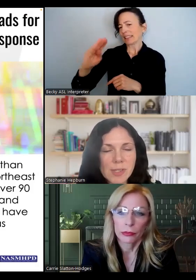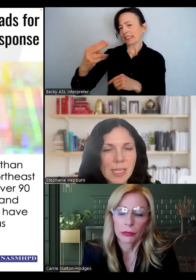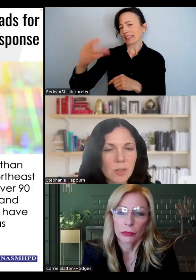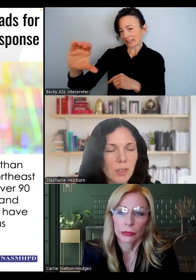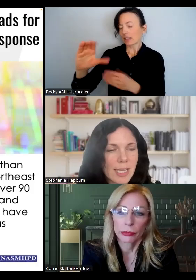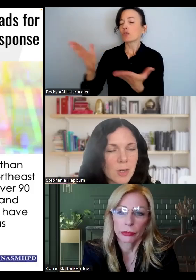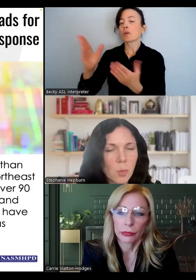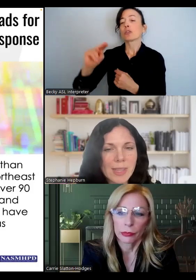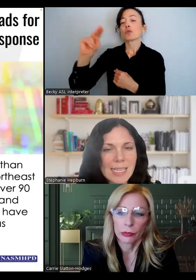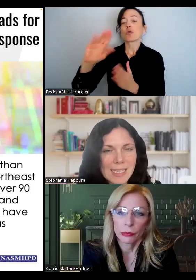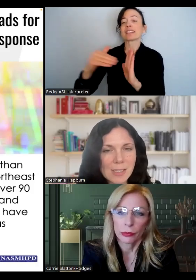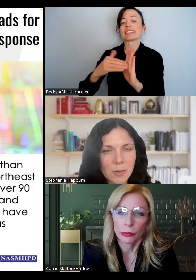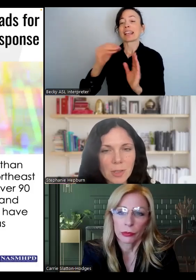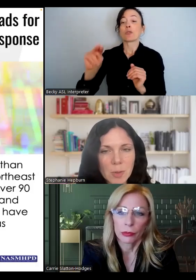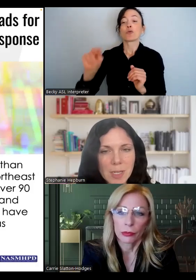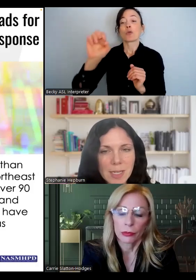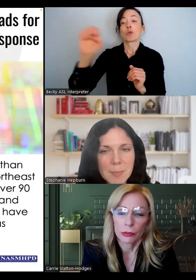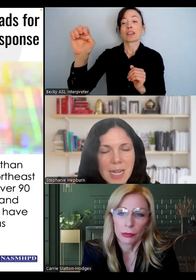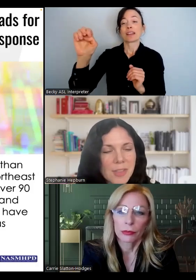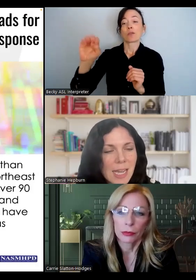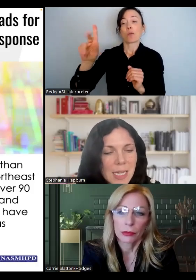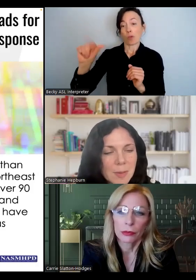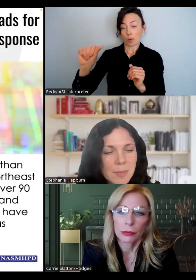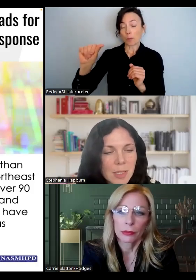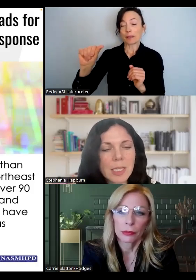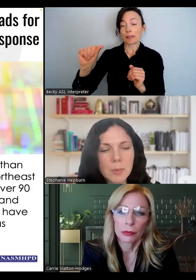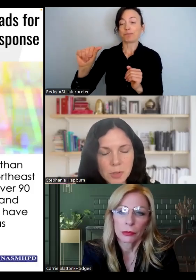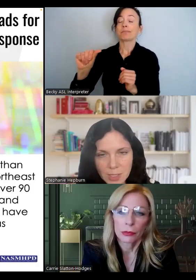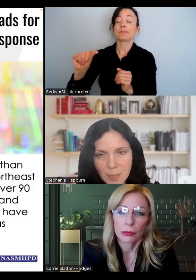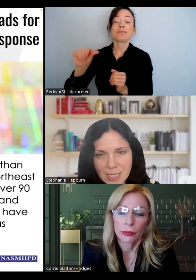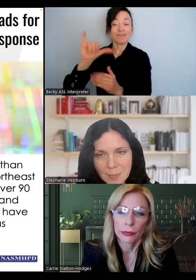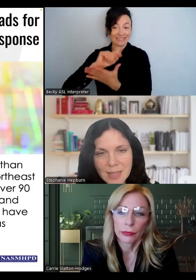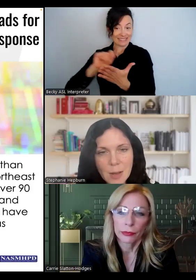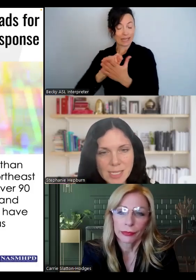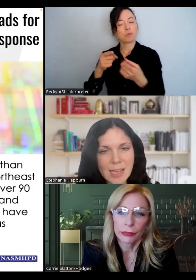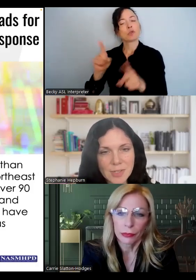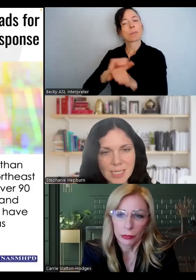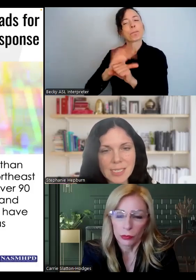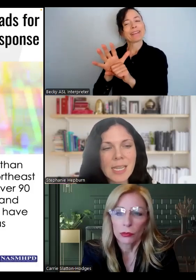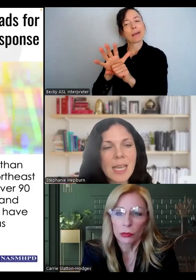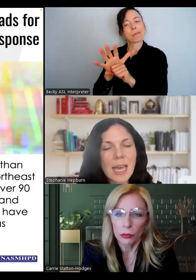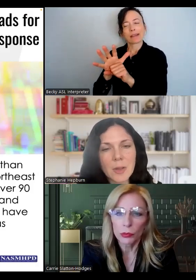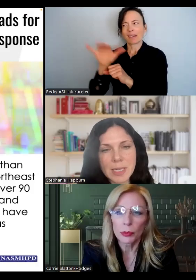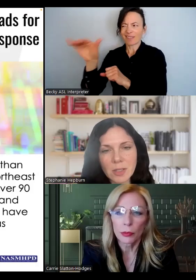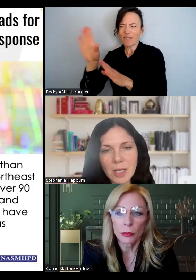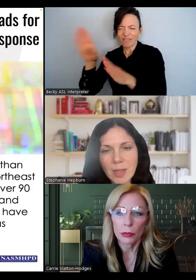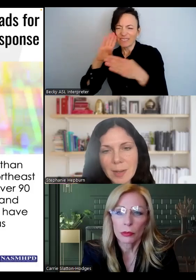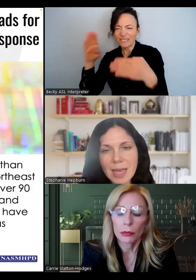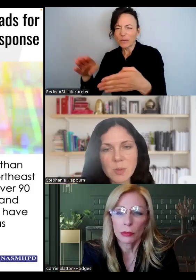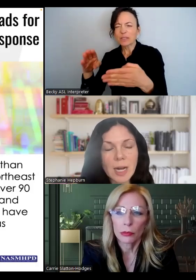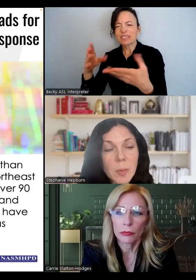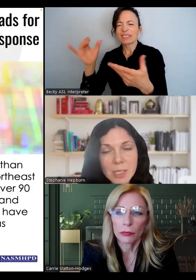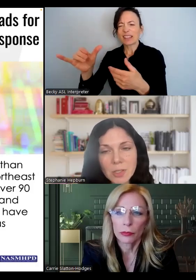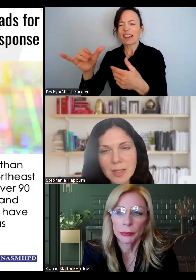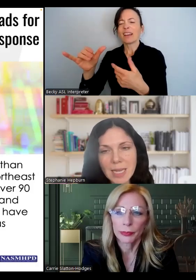serves North Central and Northeast Oklahoma. And at the time, it was during the pandemic, and that was the emphasis, how the mental health